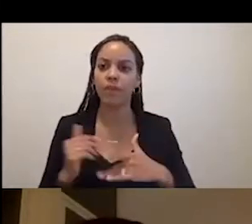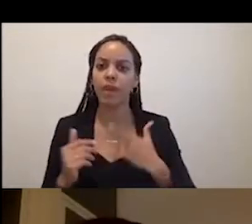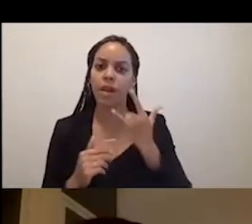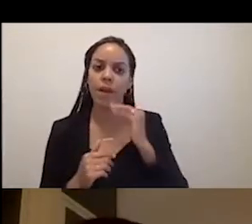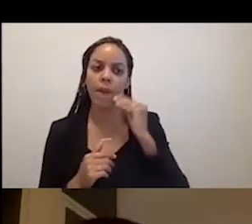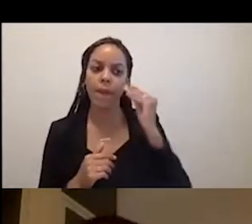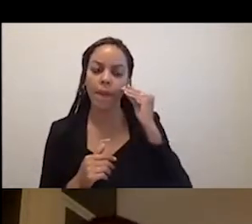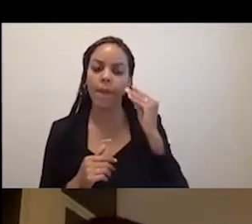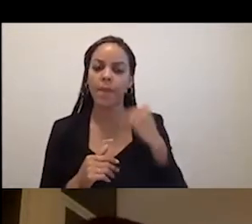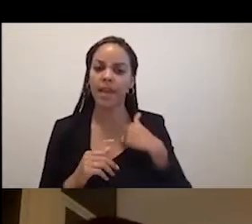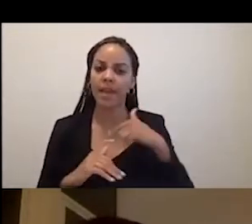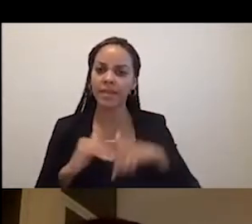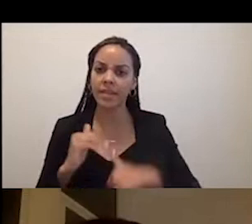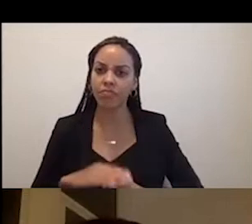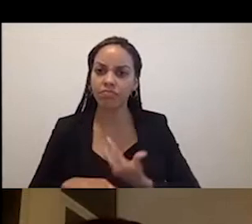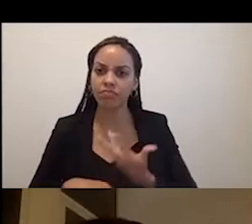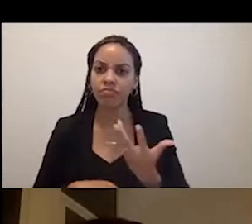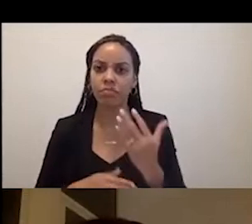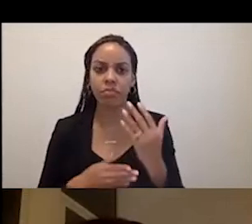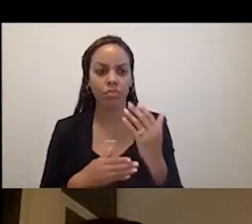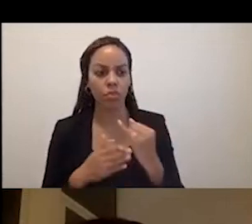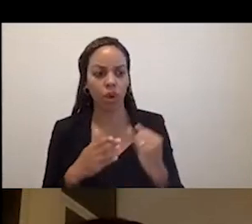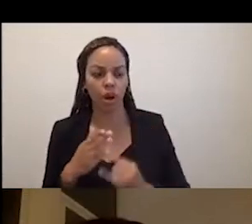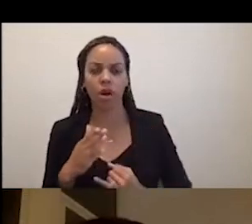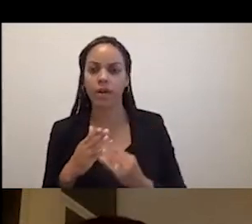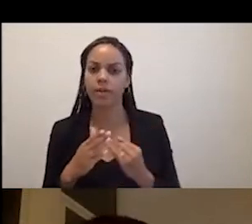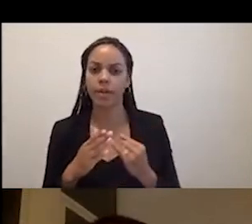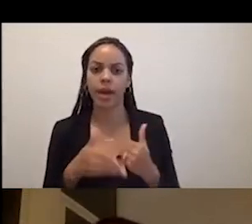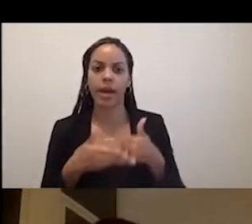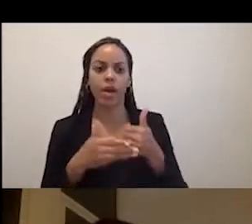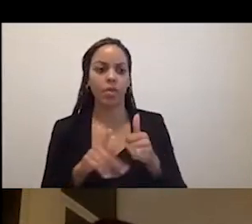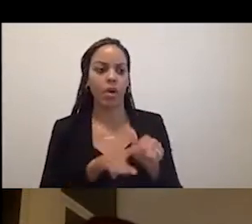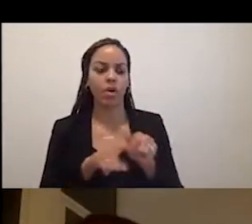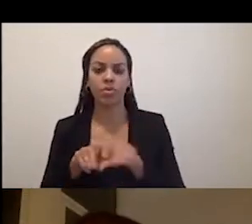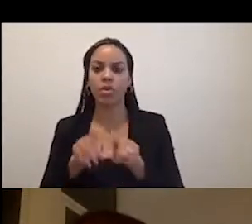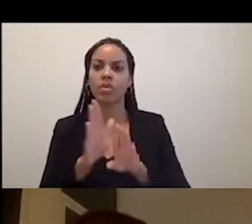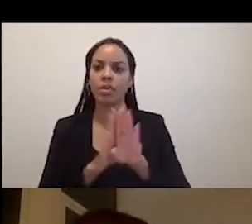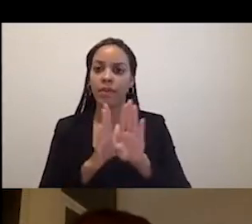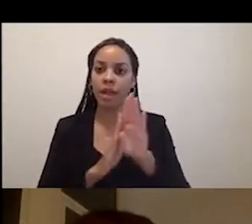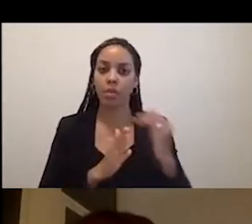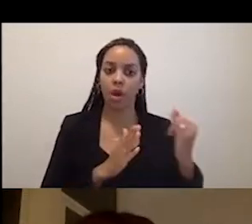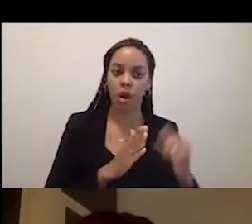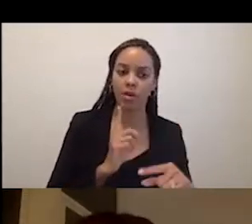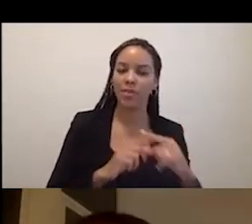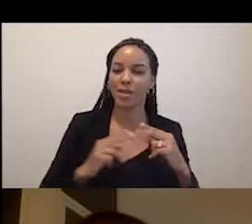in ways that are true to themselves and to develop on an artistic level as well as on a human level. So this involves constant